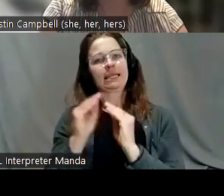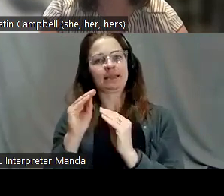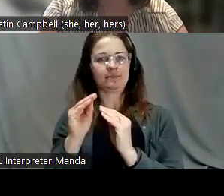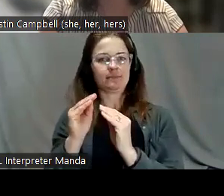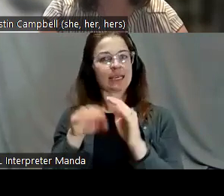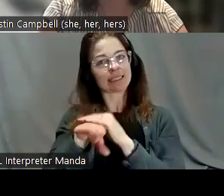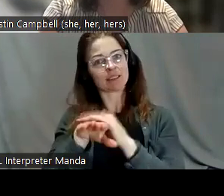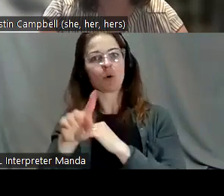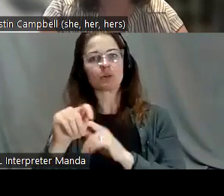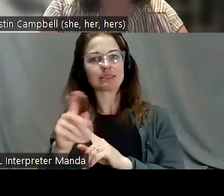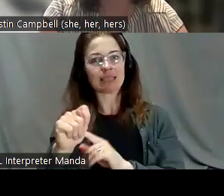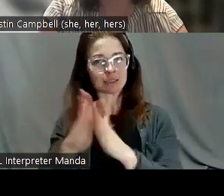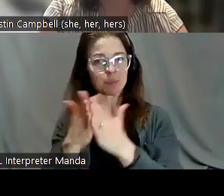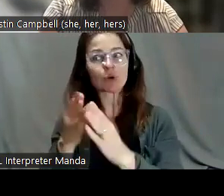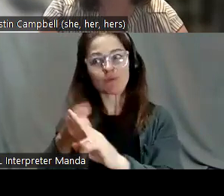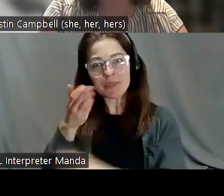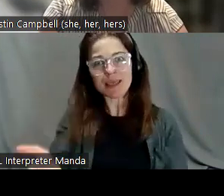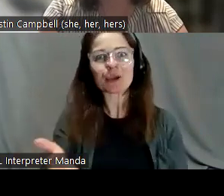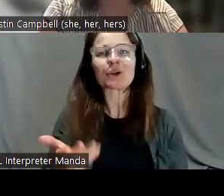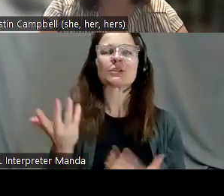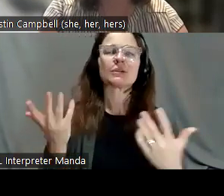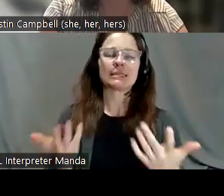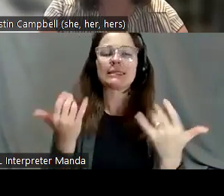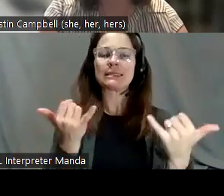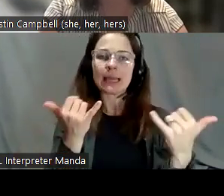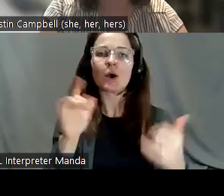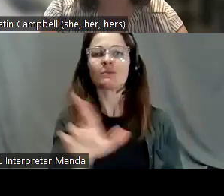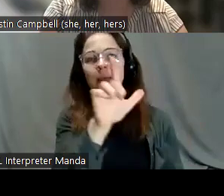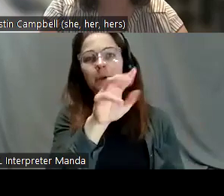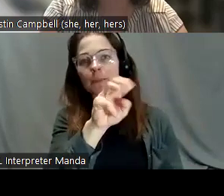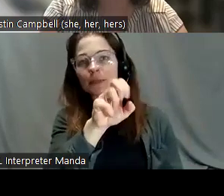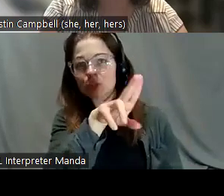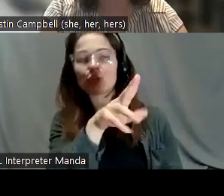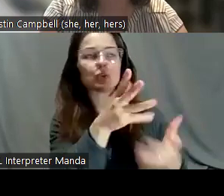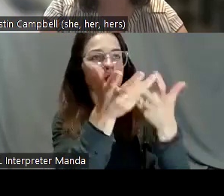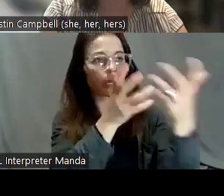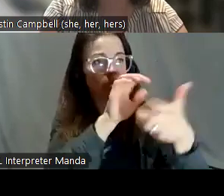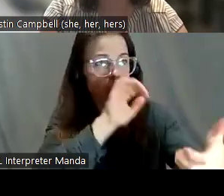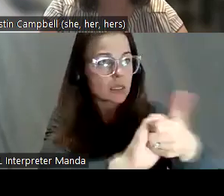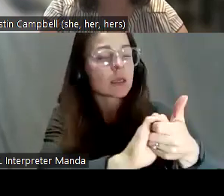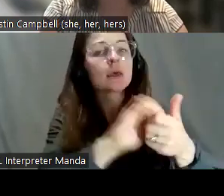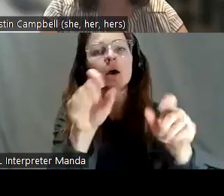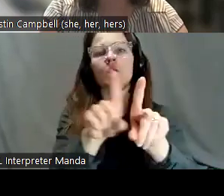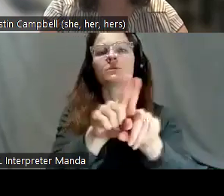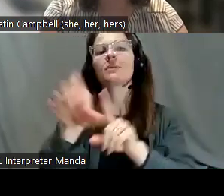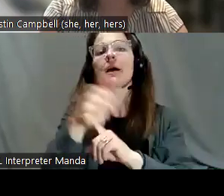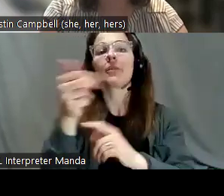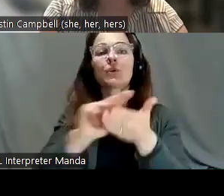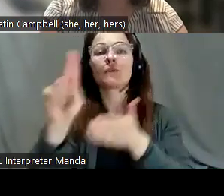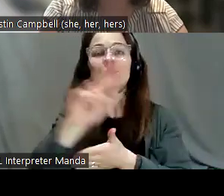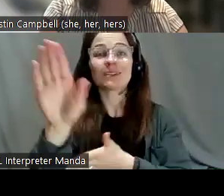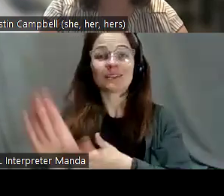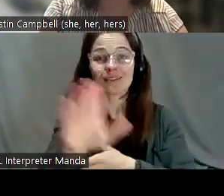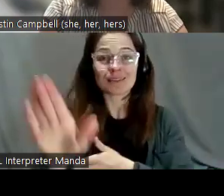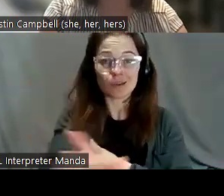we have been working with the library at MSU, as well as working across many different universities to collaboratively figure